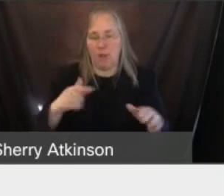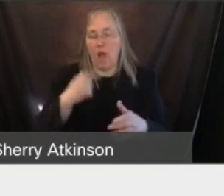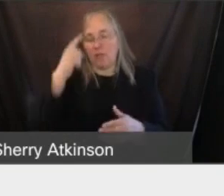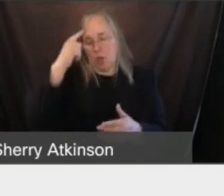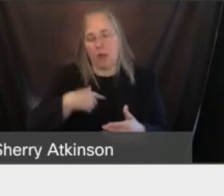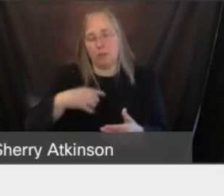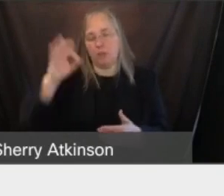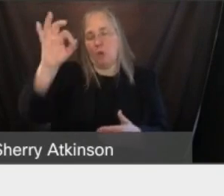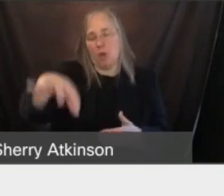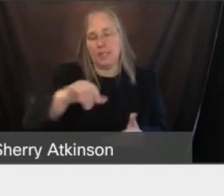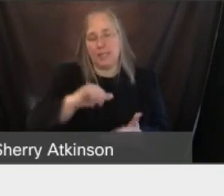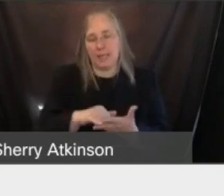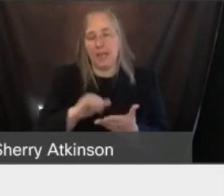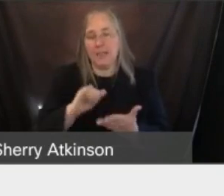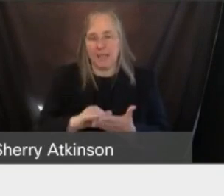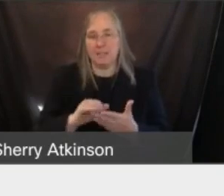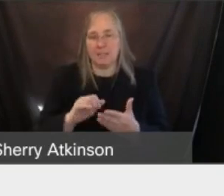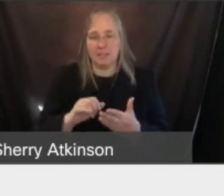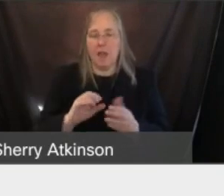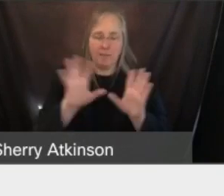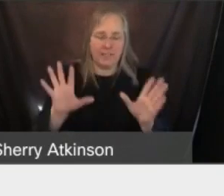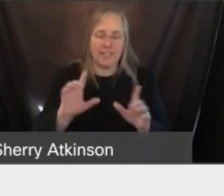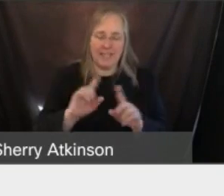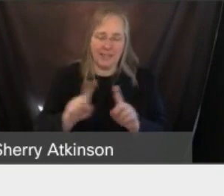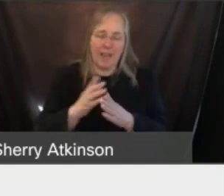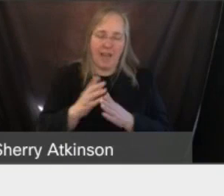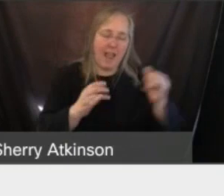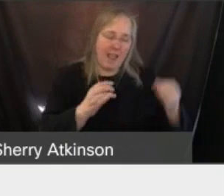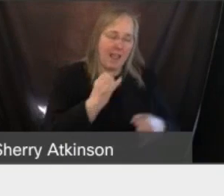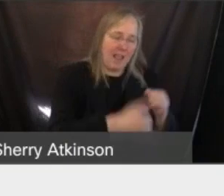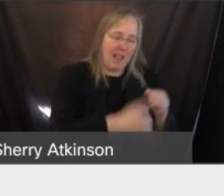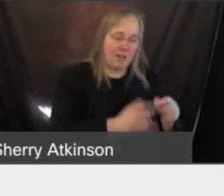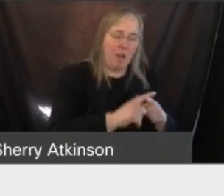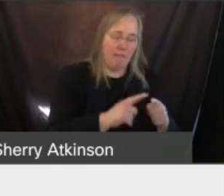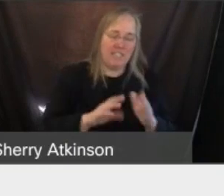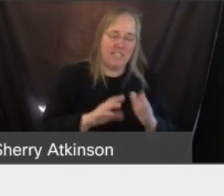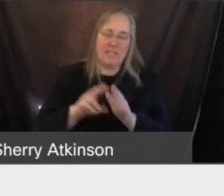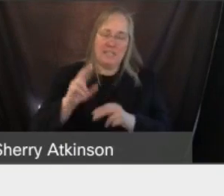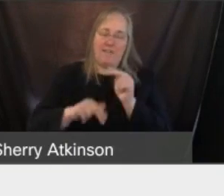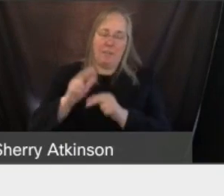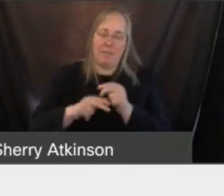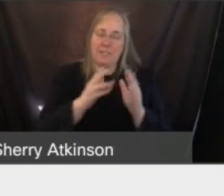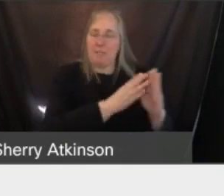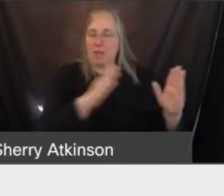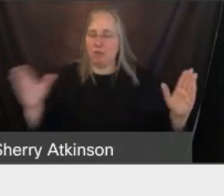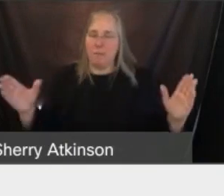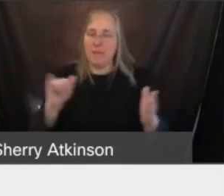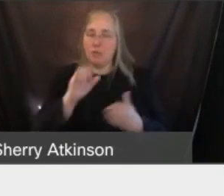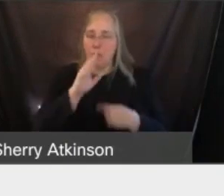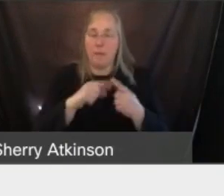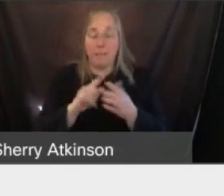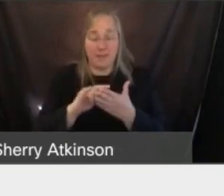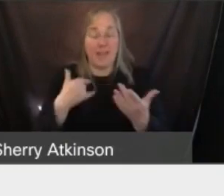obviously a much different end of the development spectrum than what you're discussing, but it has a very real impact on smaller